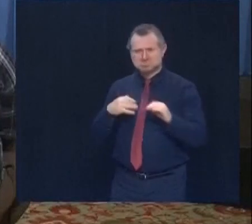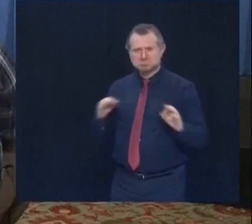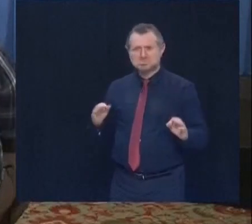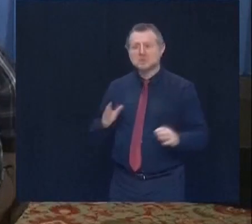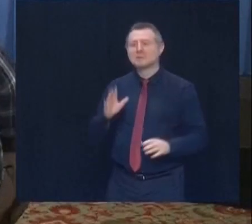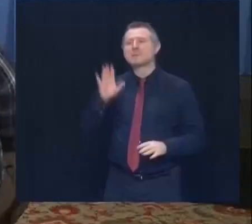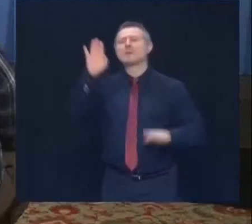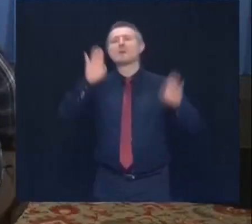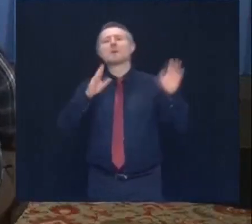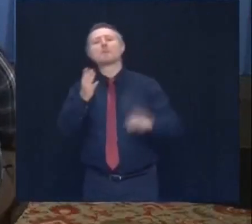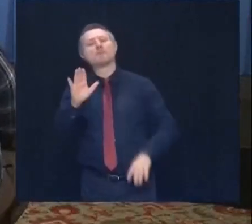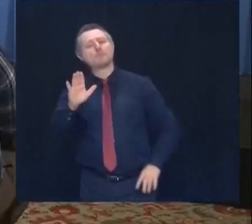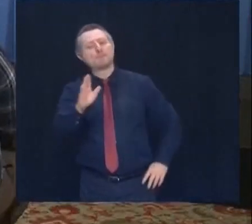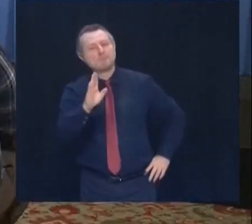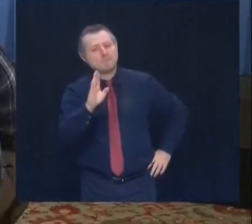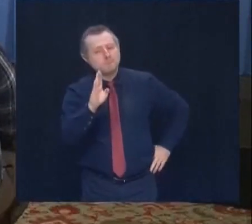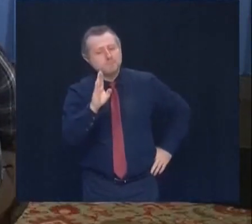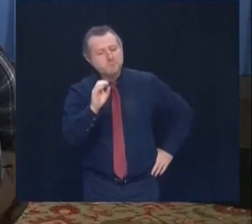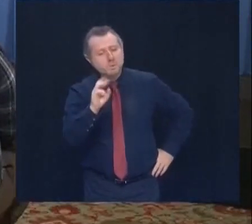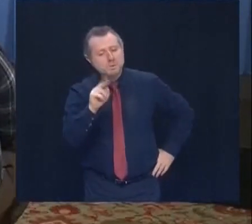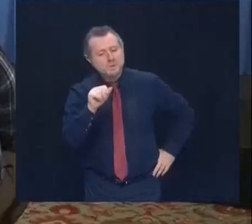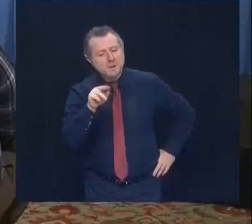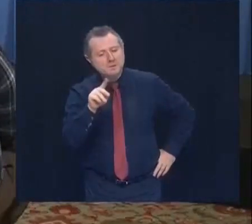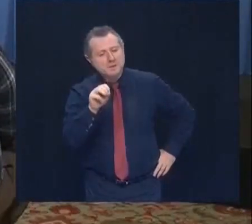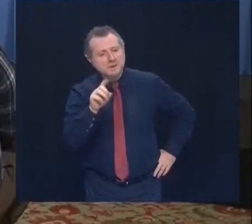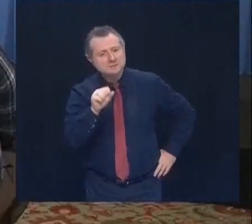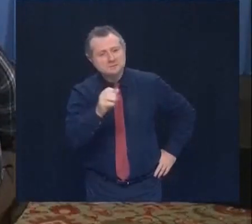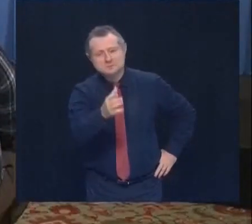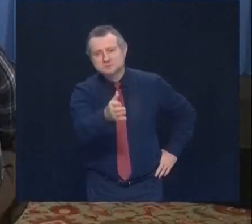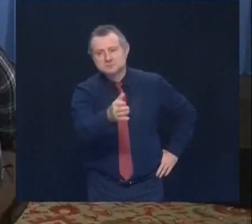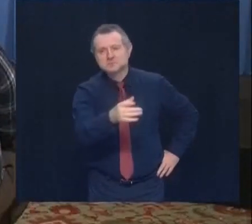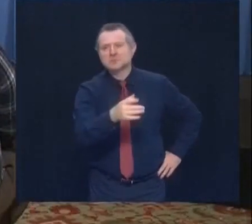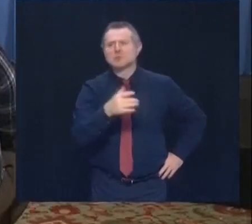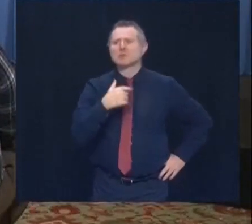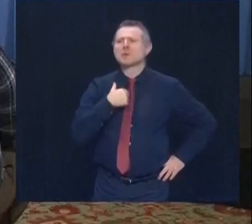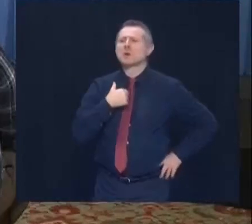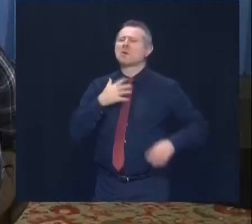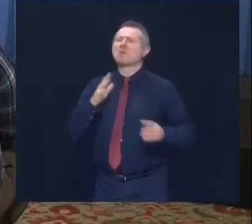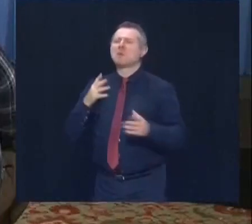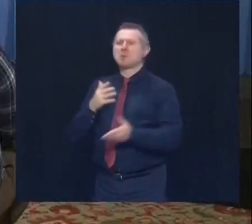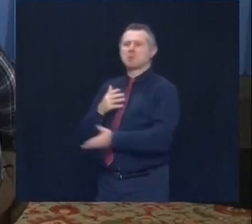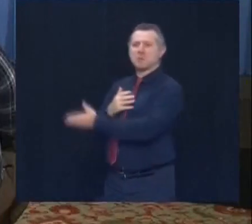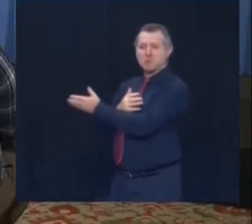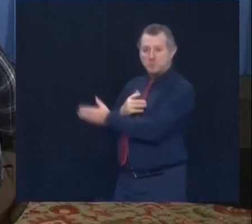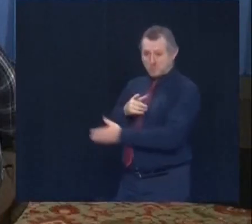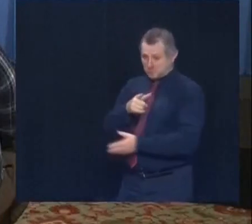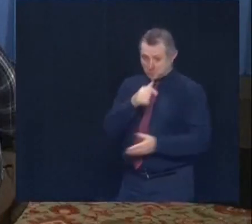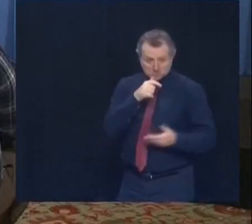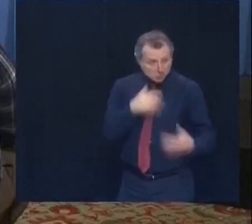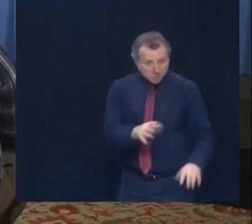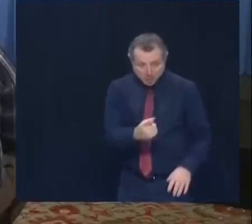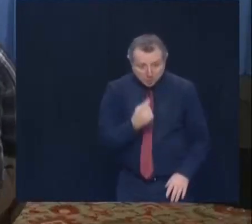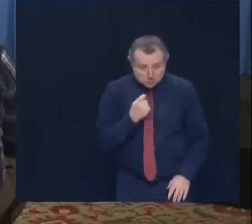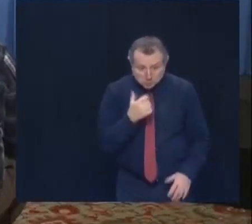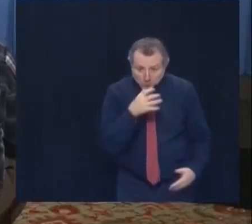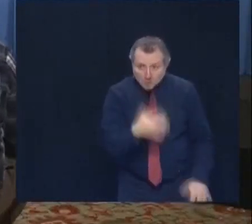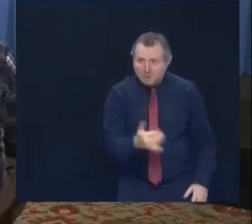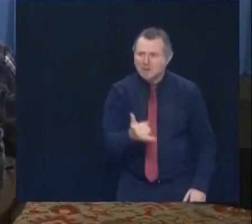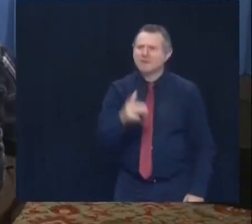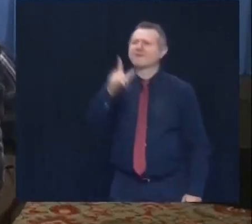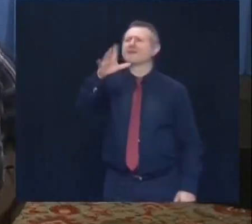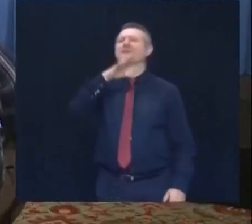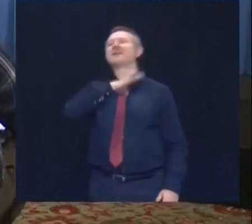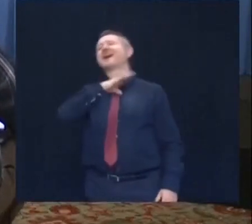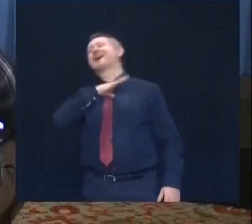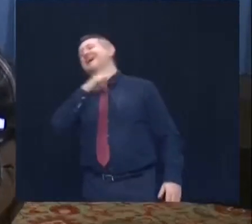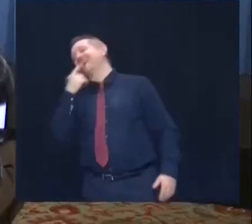though, afterwards. You can go. Go ahead. I'll go next. You pass? Or I'll go. Fine.